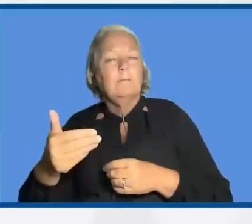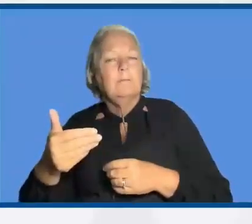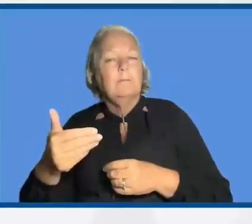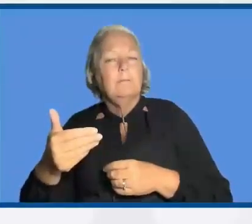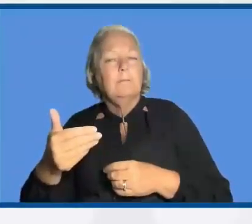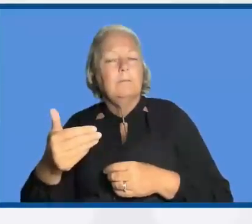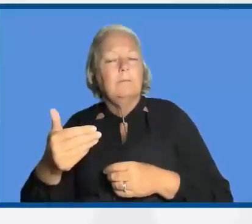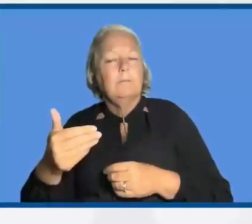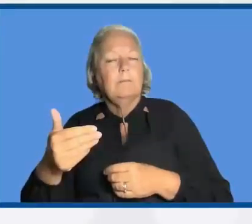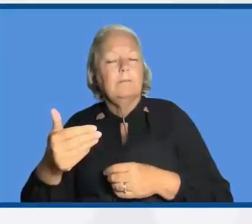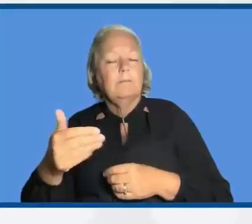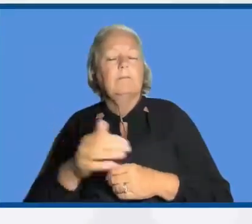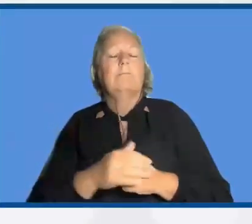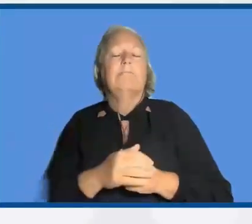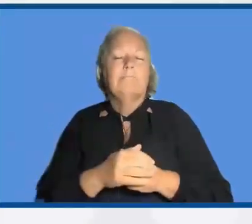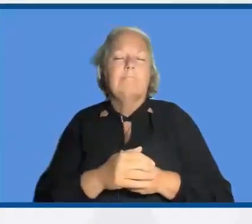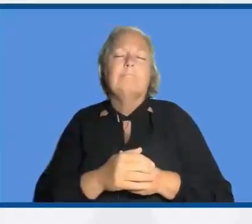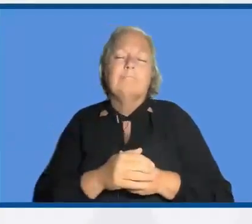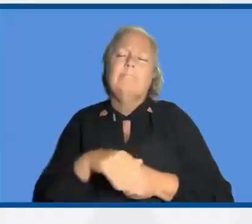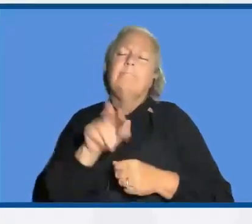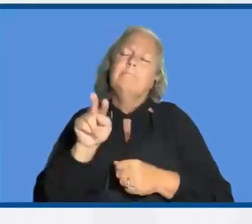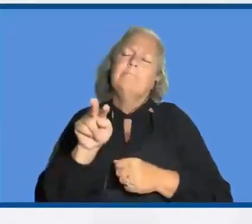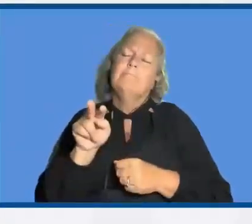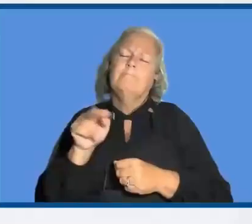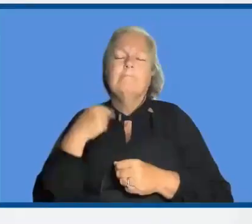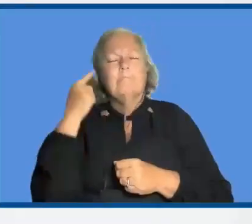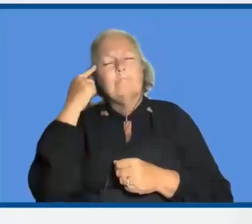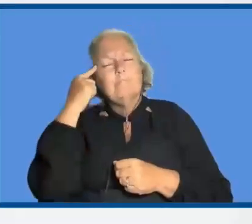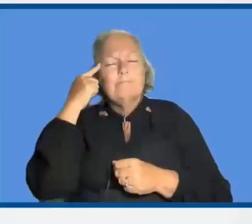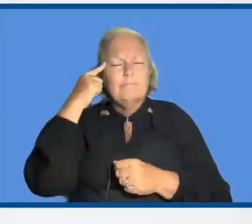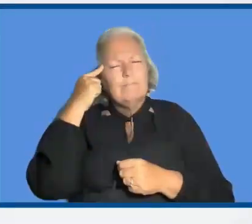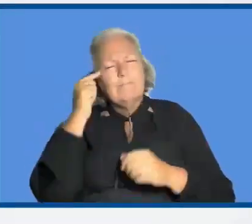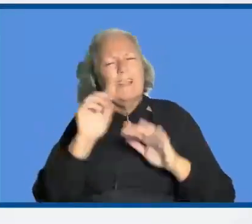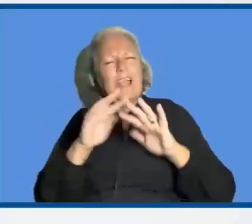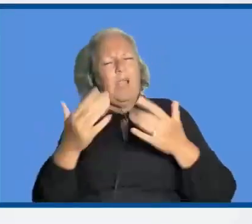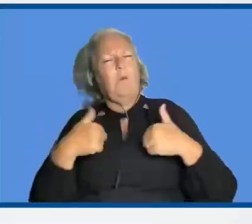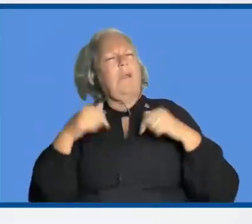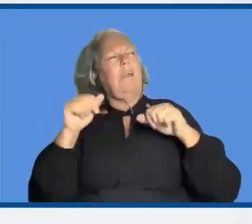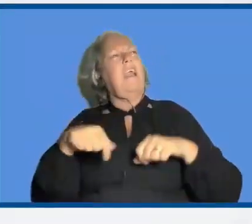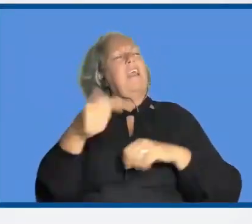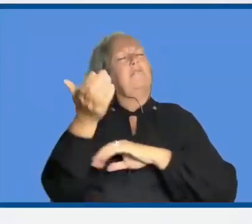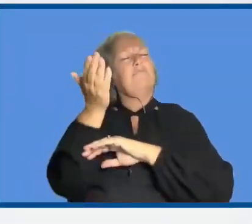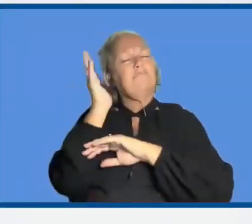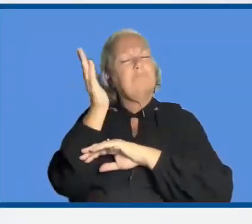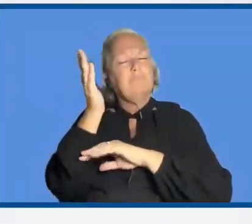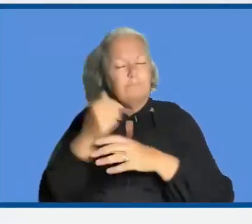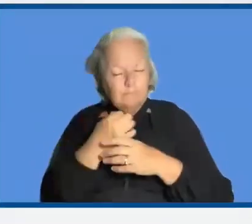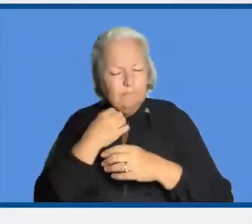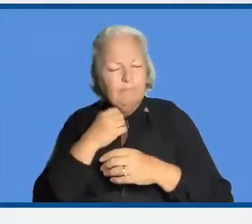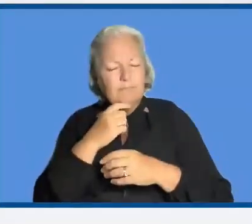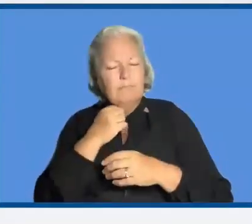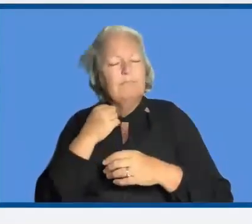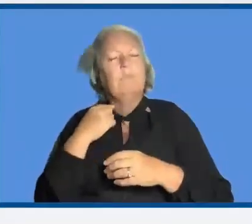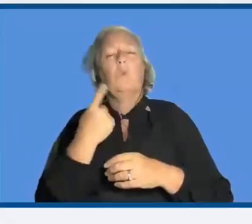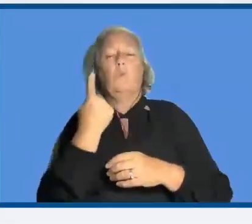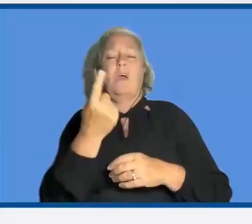I started to think how I could discuss this topic, and I focused on a phrase which is highly motivating to me.